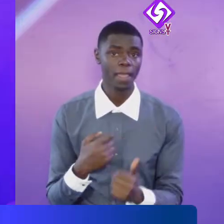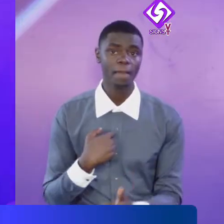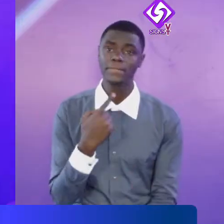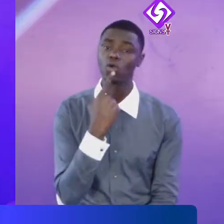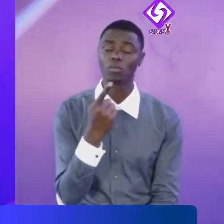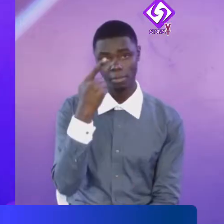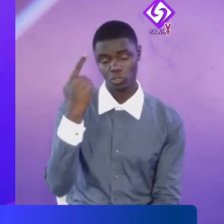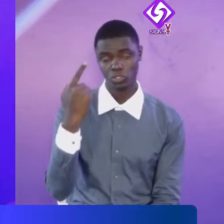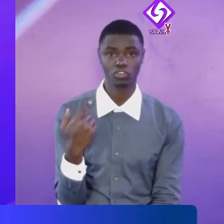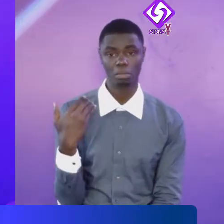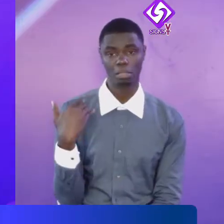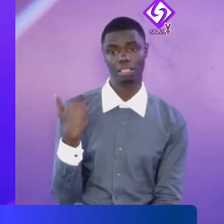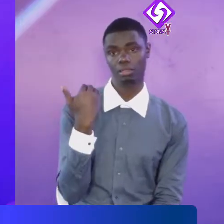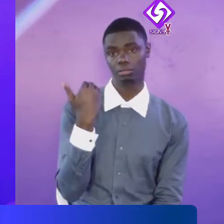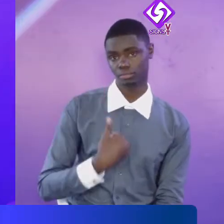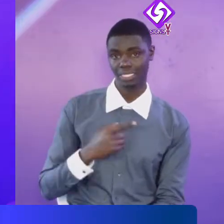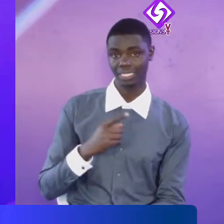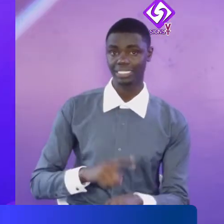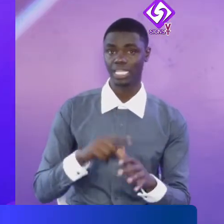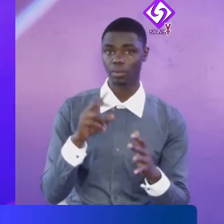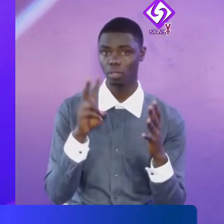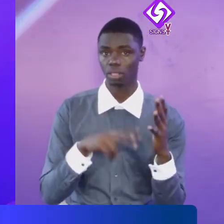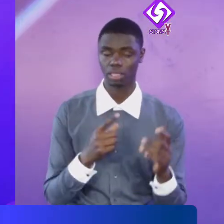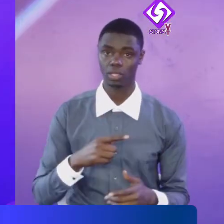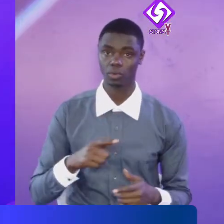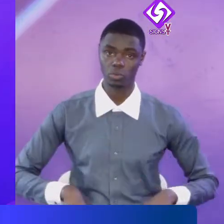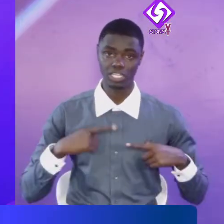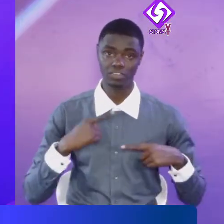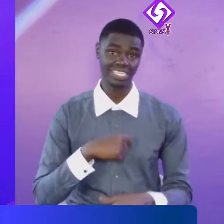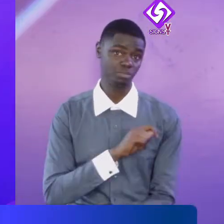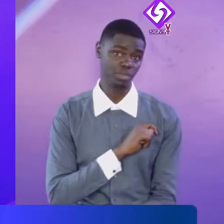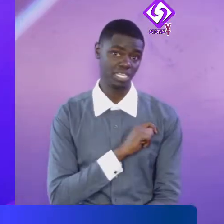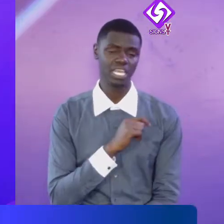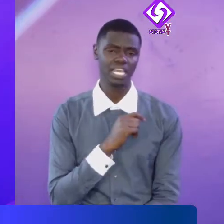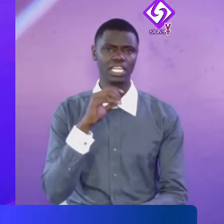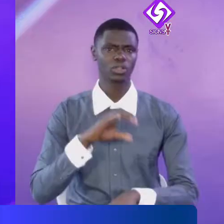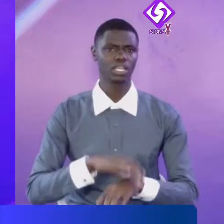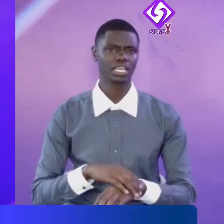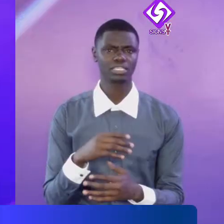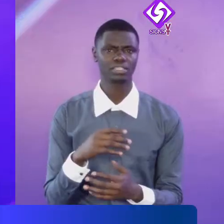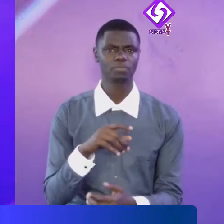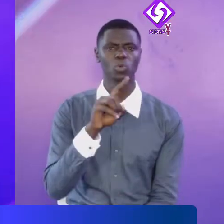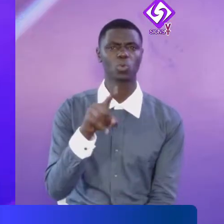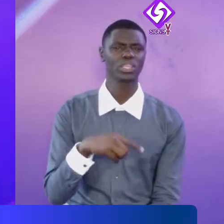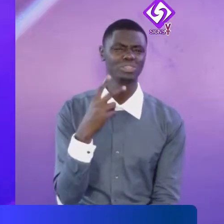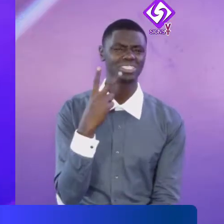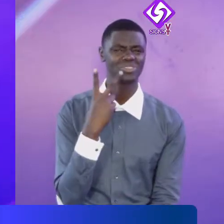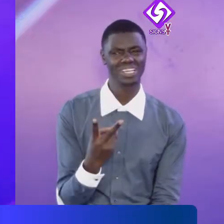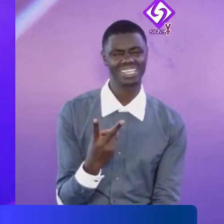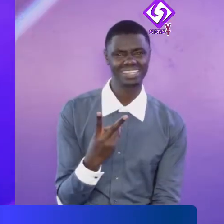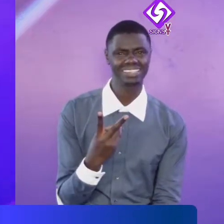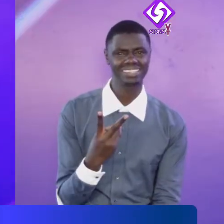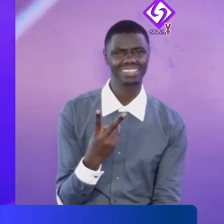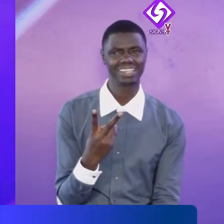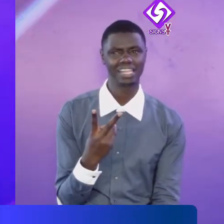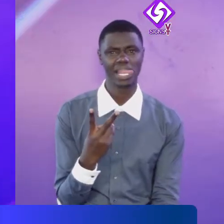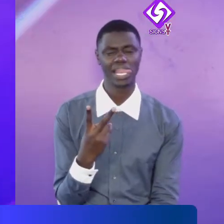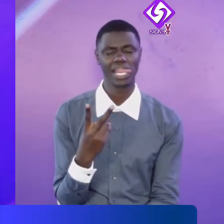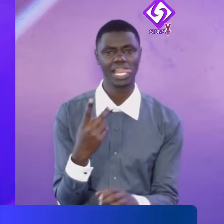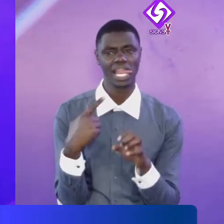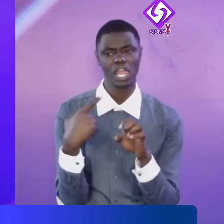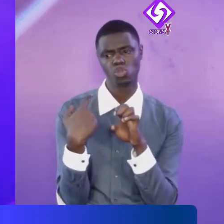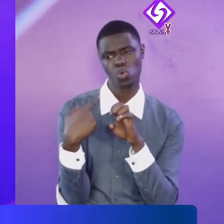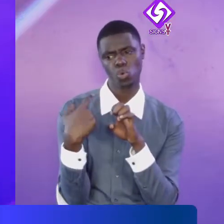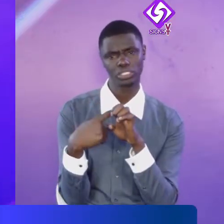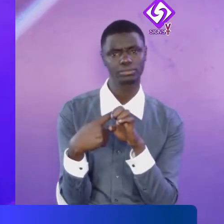me. When I was living in Spain, I used to get a stipend of 1,200 euros. That is euros, yeah.